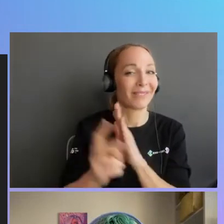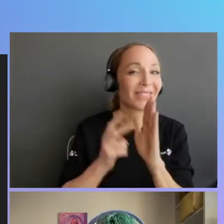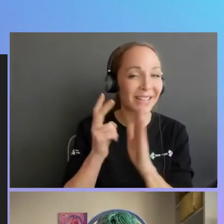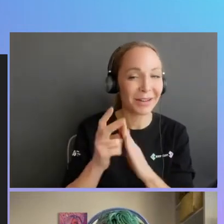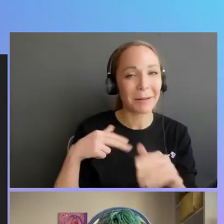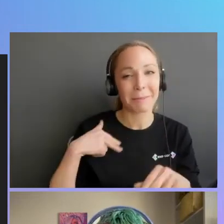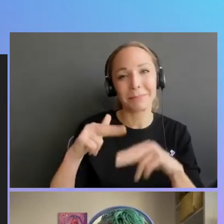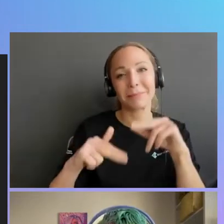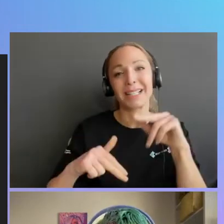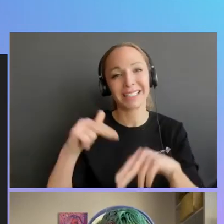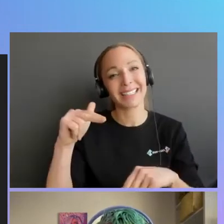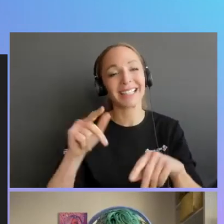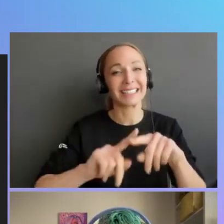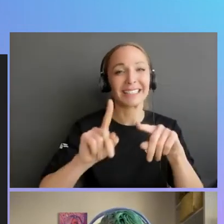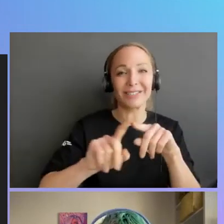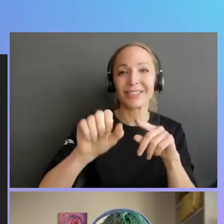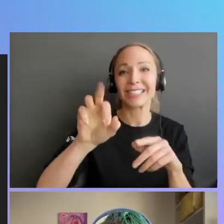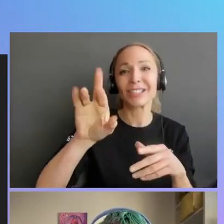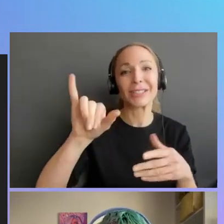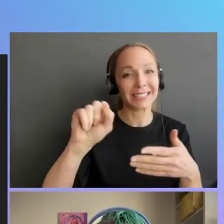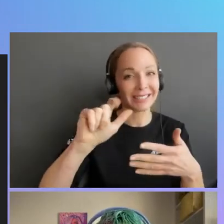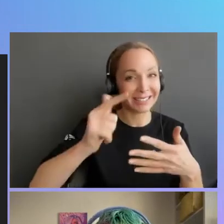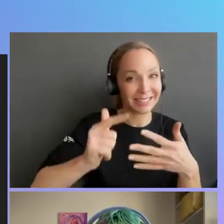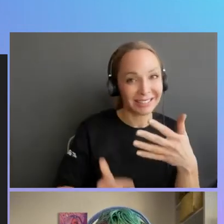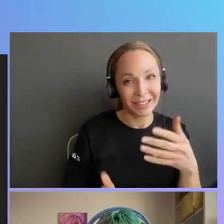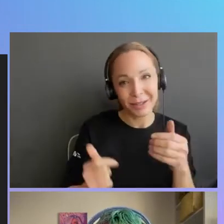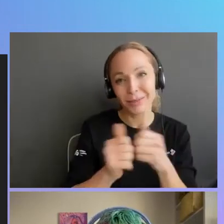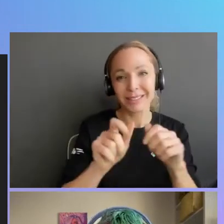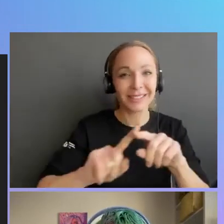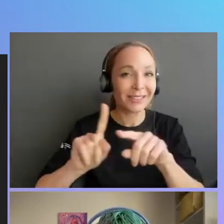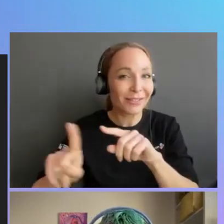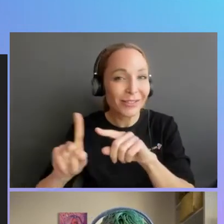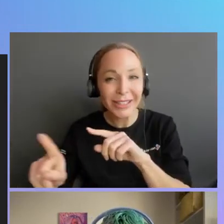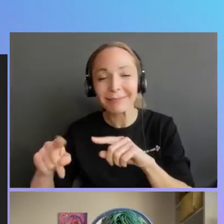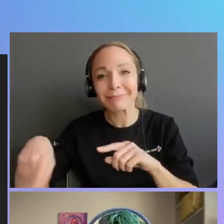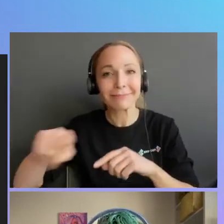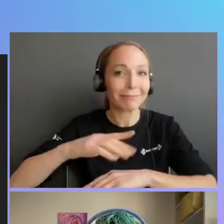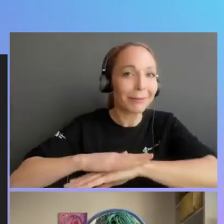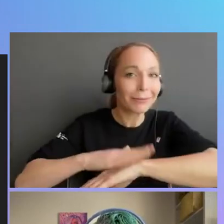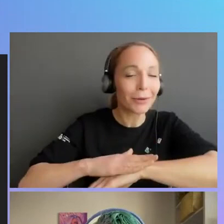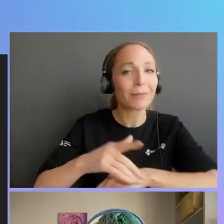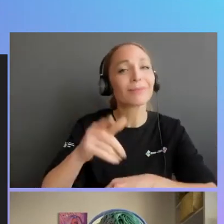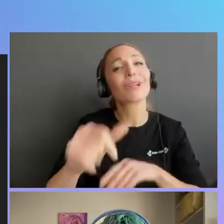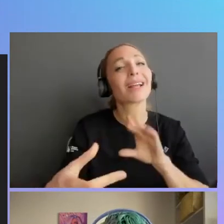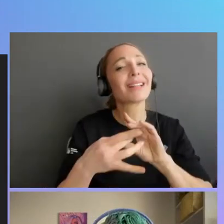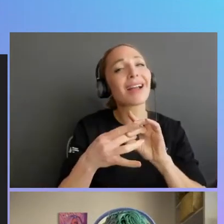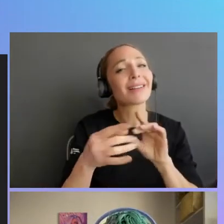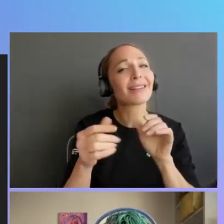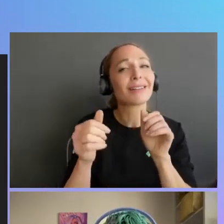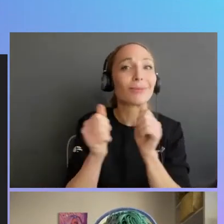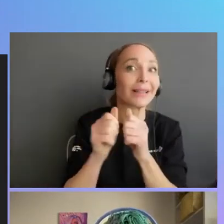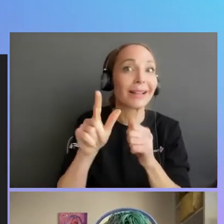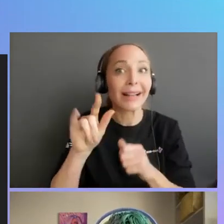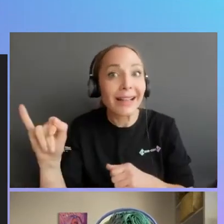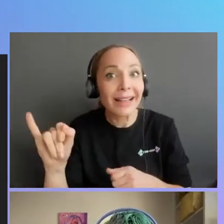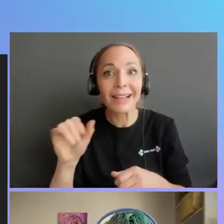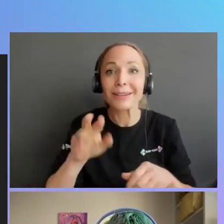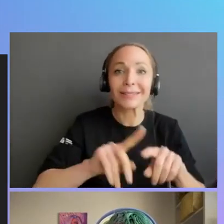And then you can also find me on LinkedIn. So please connect with me on social media. I love to engage with everybody in the community.